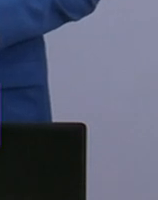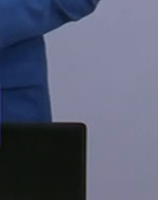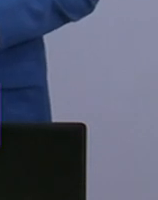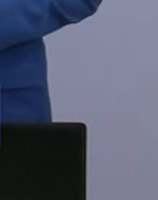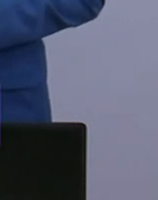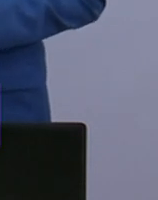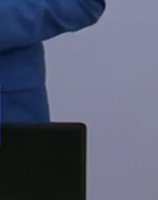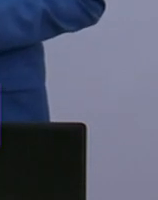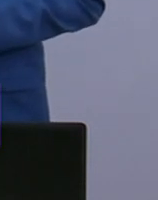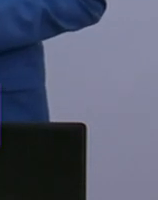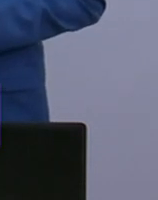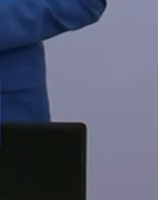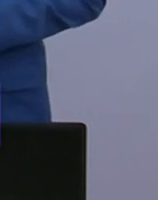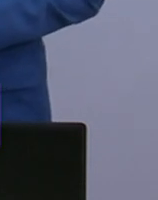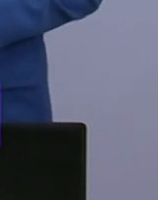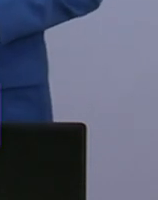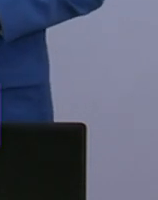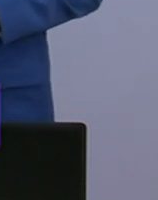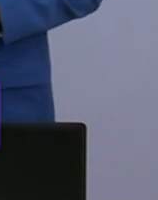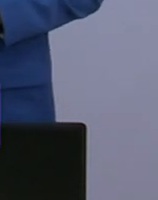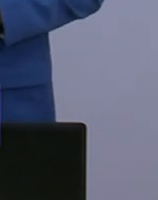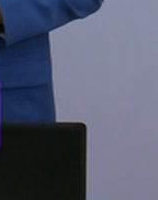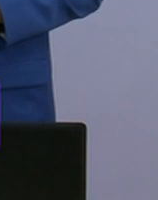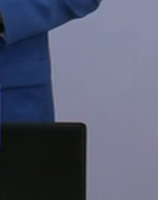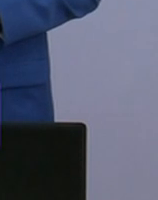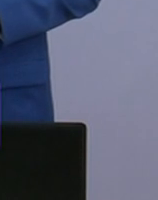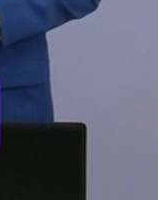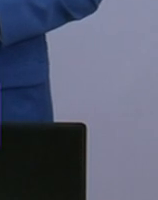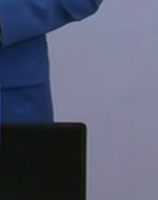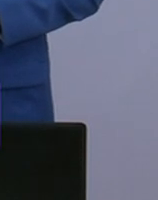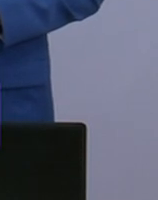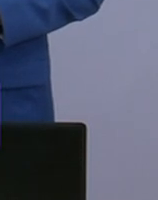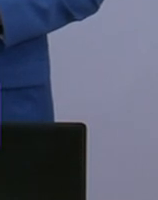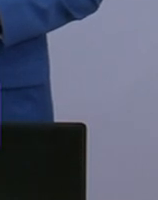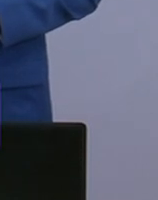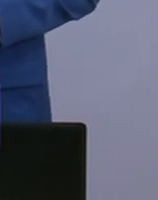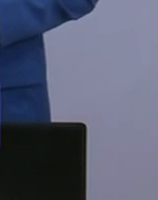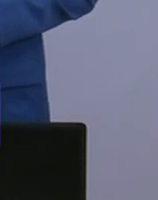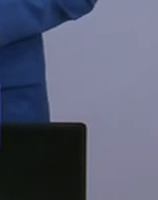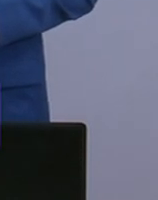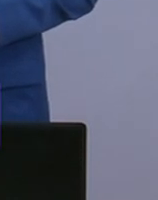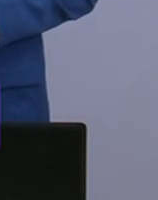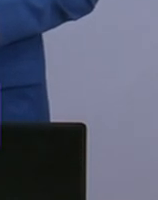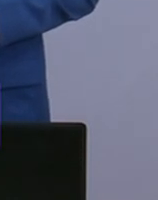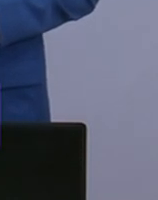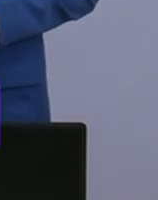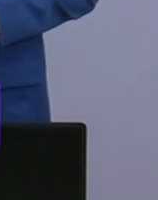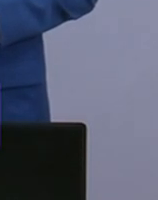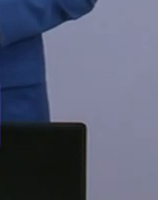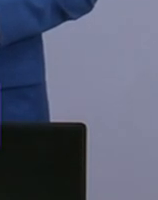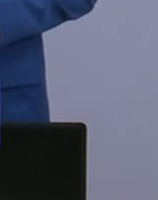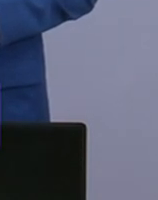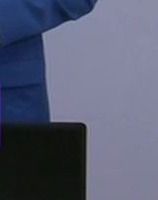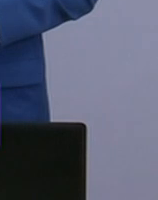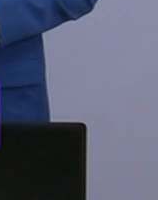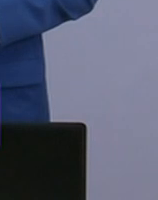screen. Here, you have four sentences. Your task is to complete these sentences with